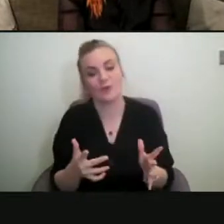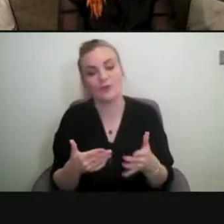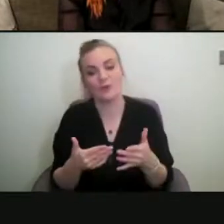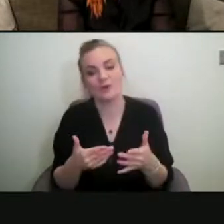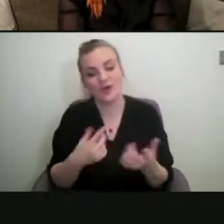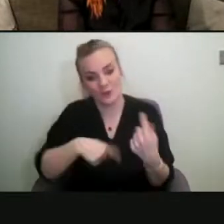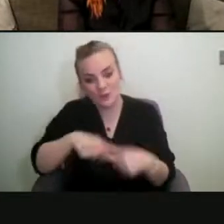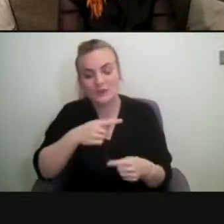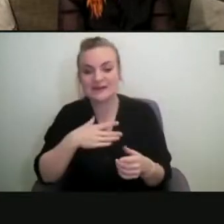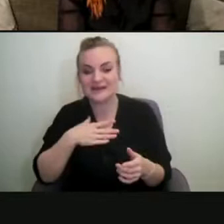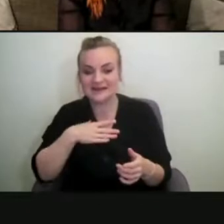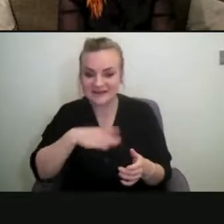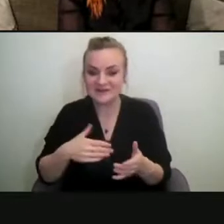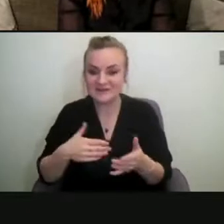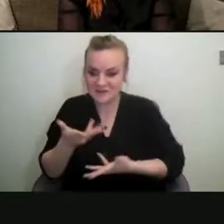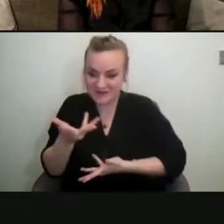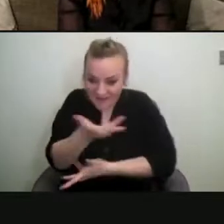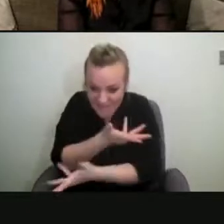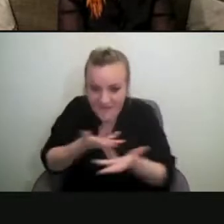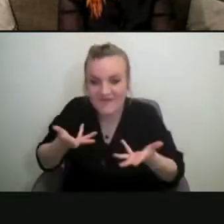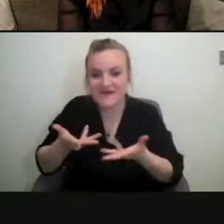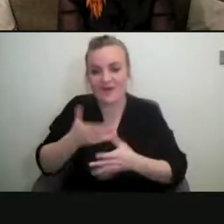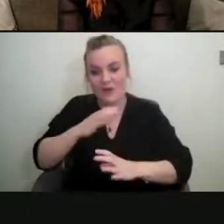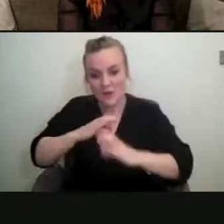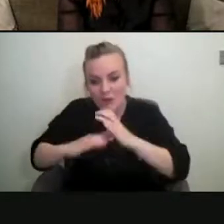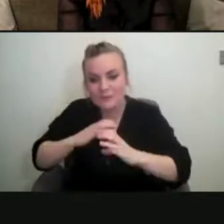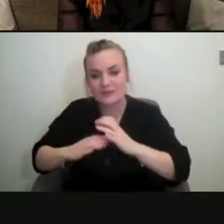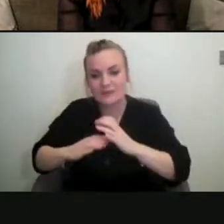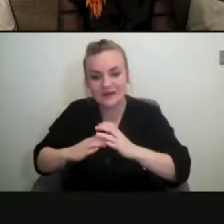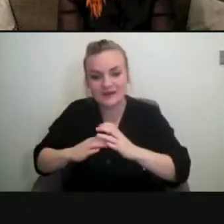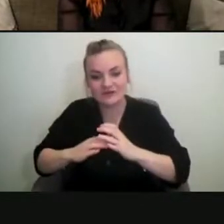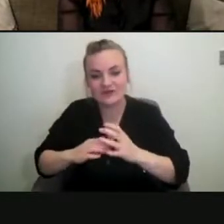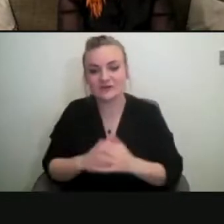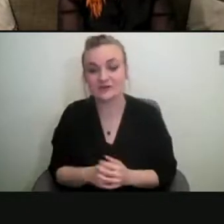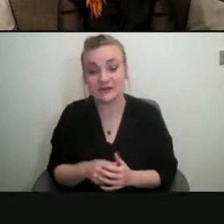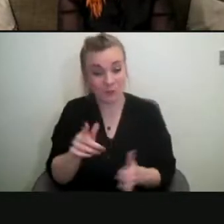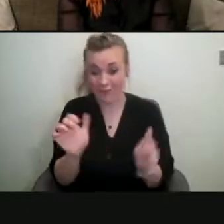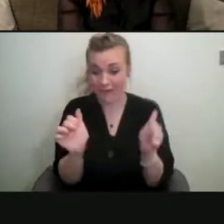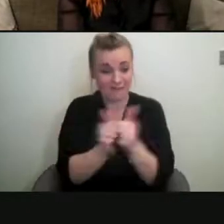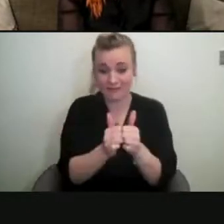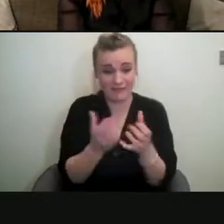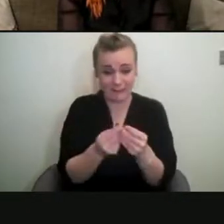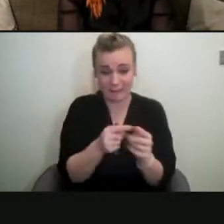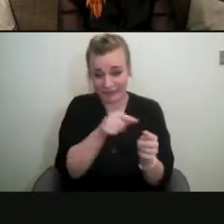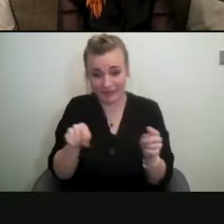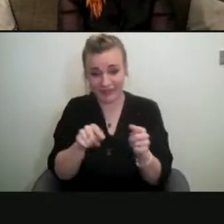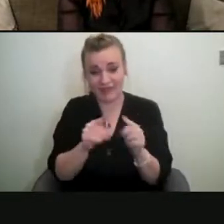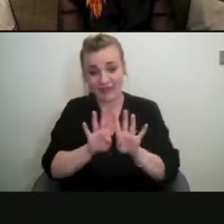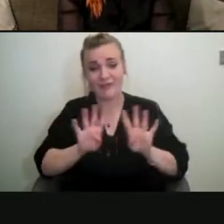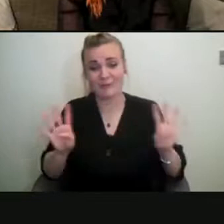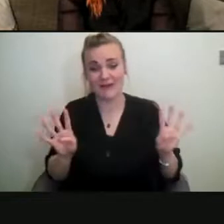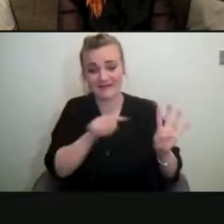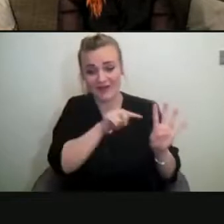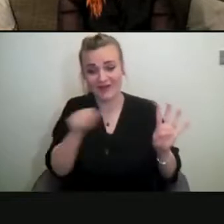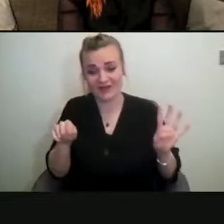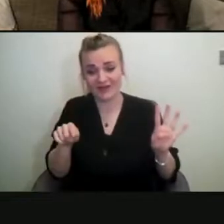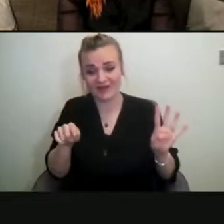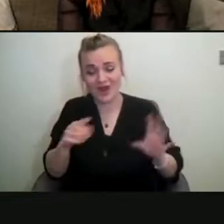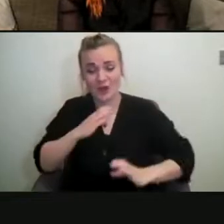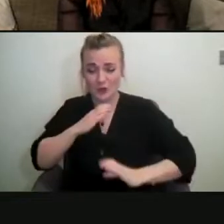my colleagues in this panel that communication and talk about disability